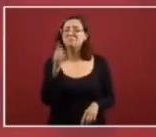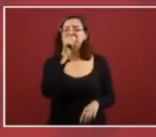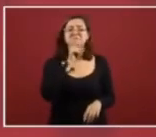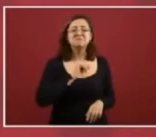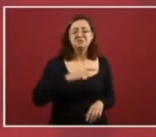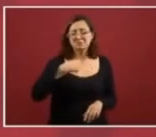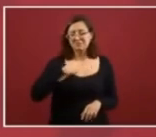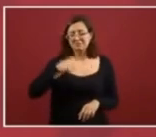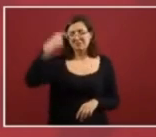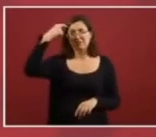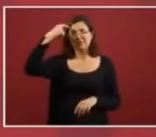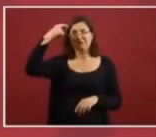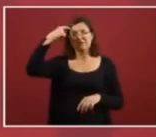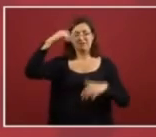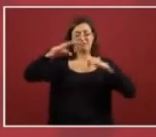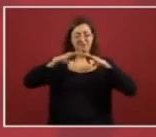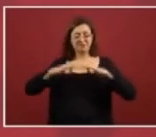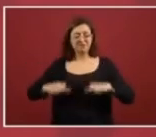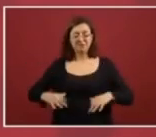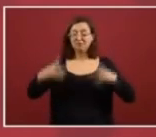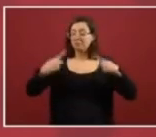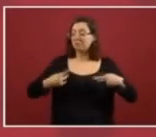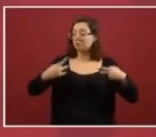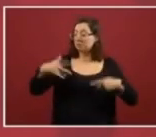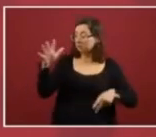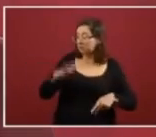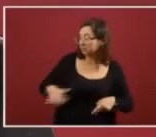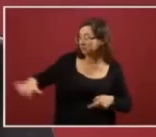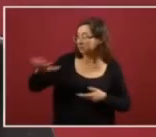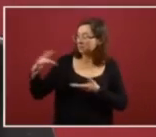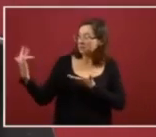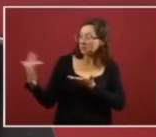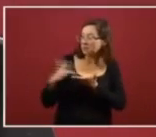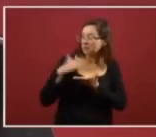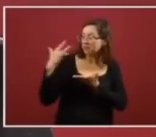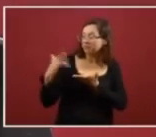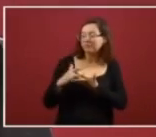and besides that, tenemos el apoyo de la gente, we have the support of the people.